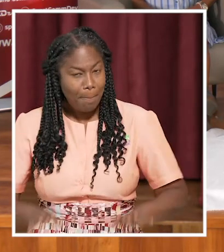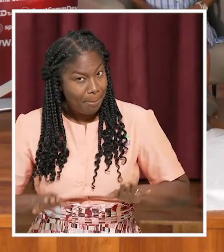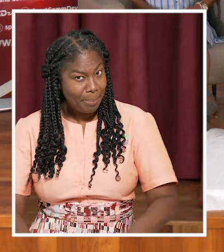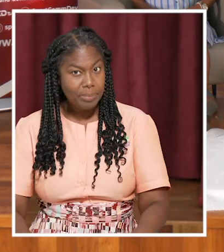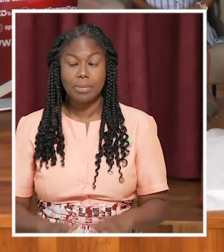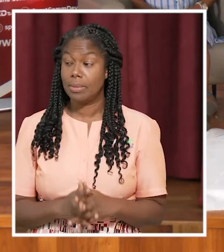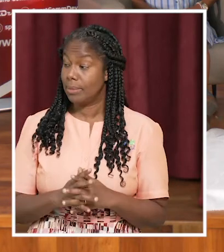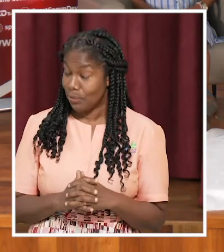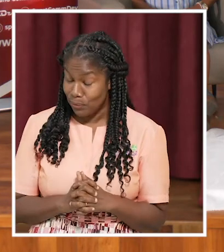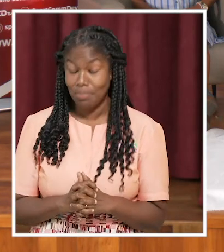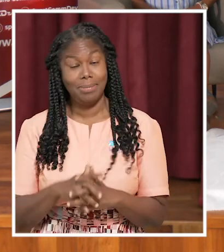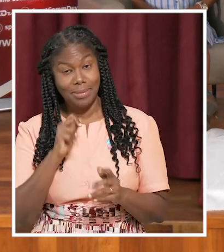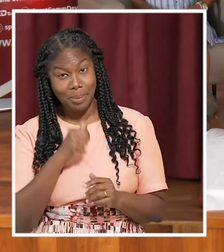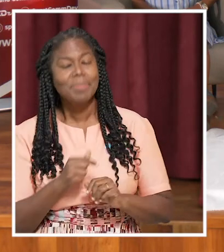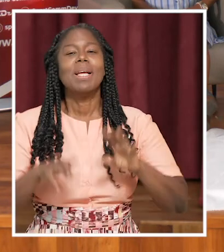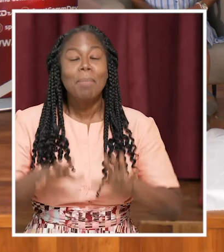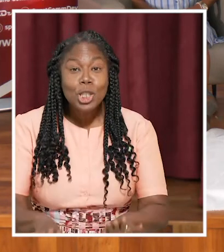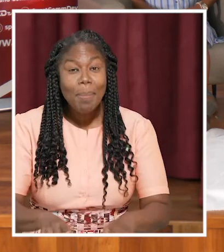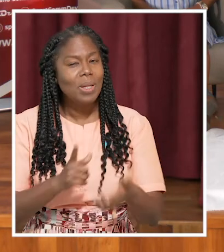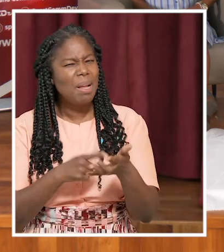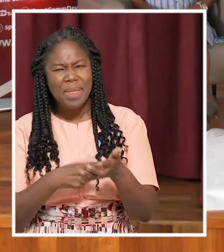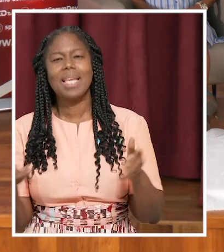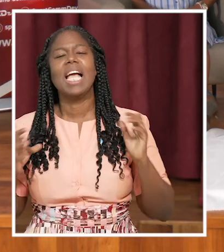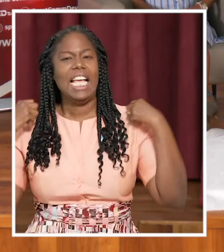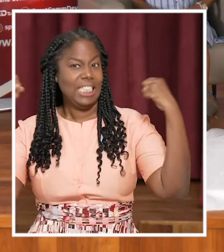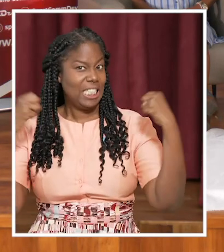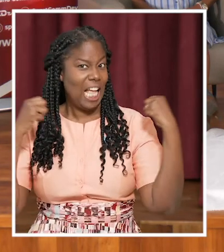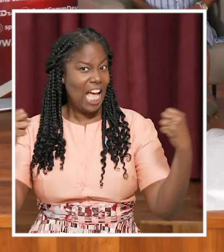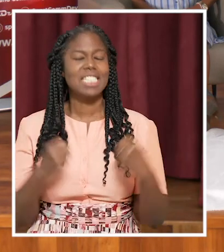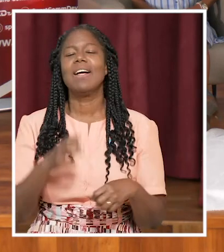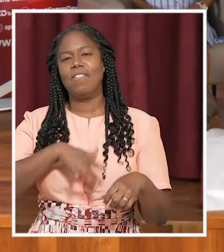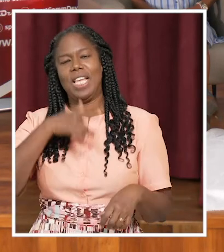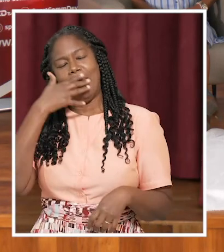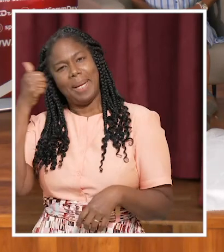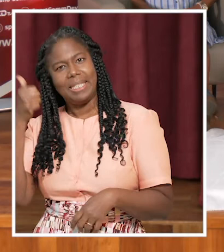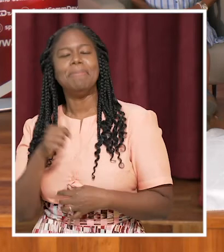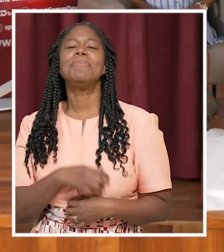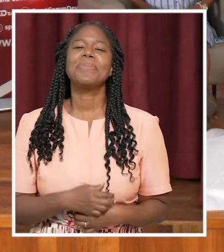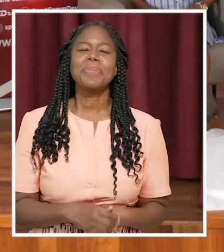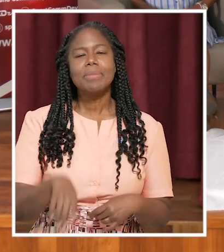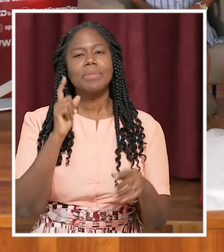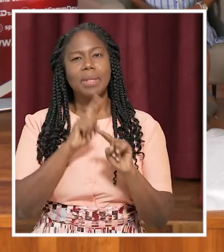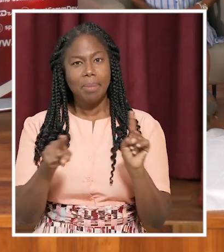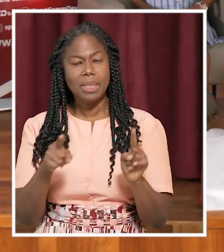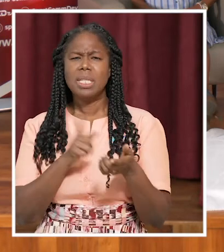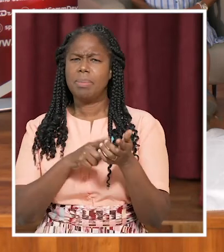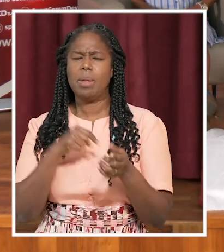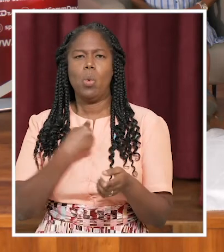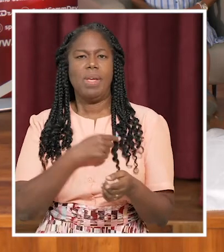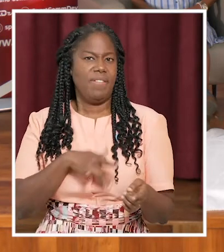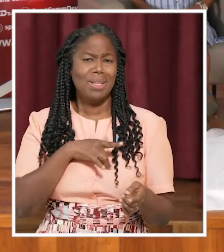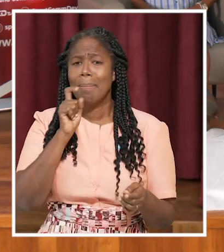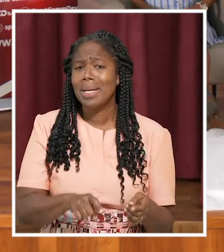something, and then I have to leave it. And a lot of the time too, we think that we need to get everything done in one day. And what I